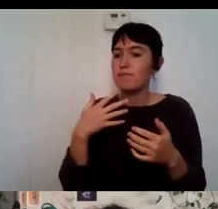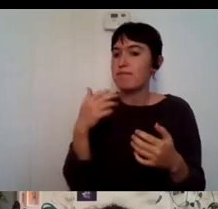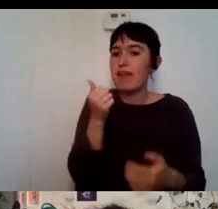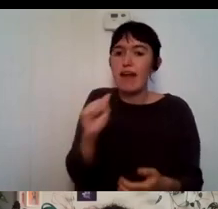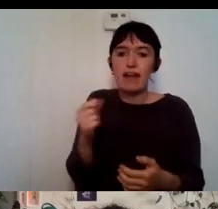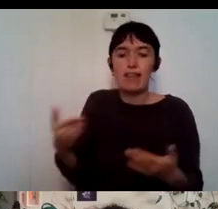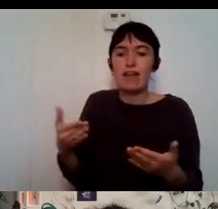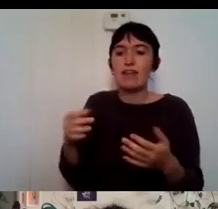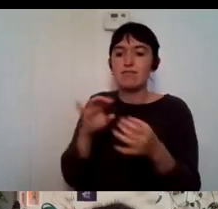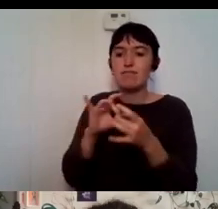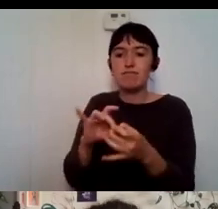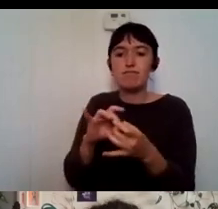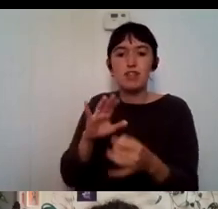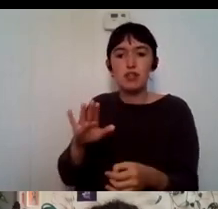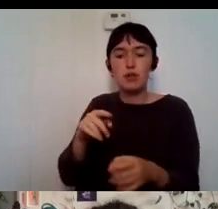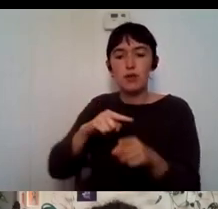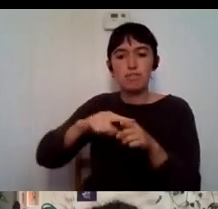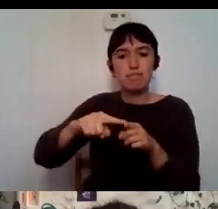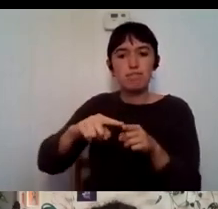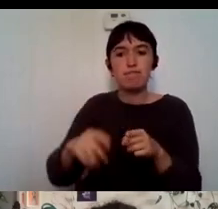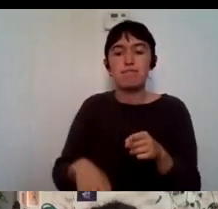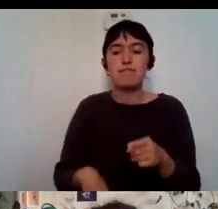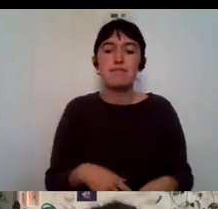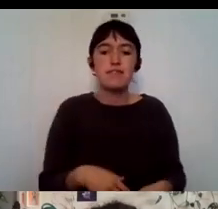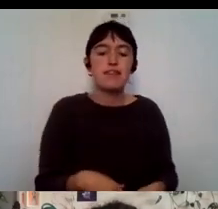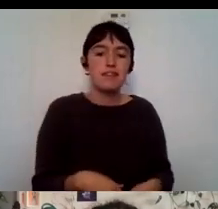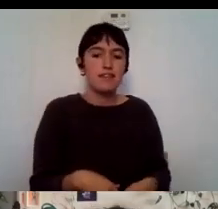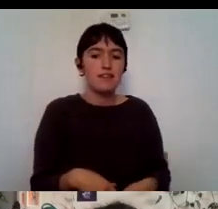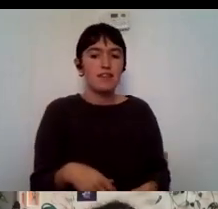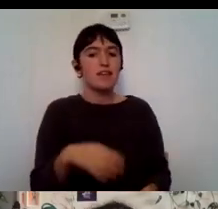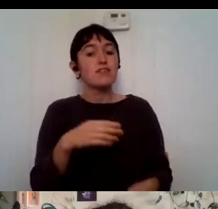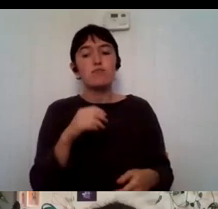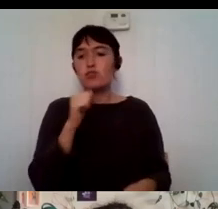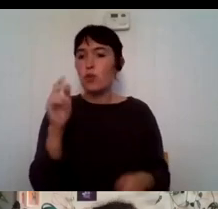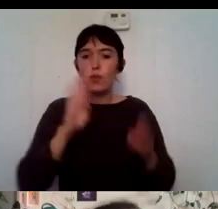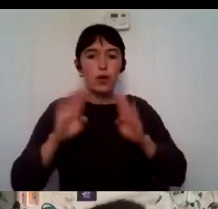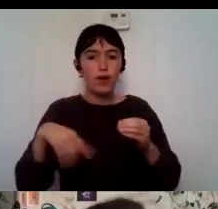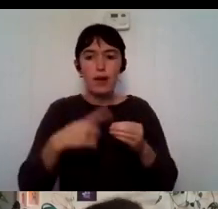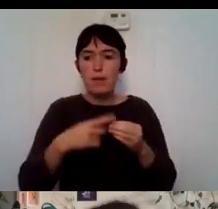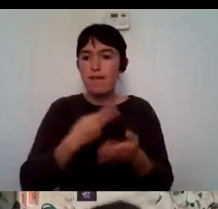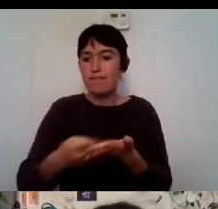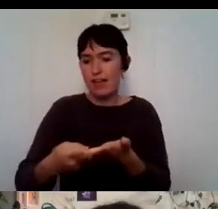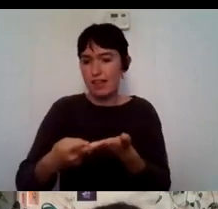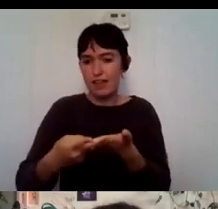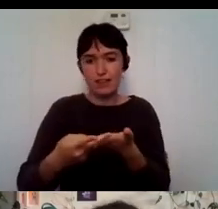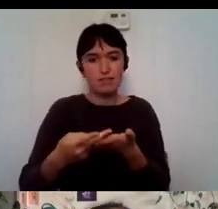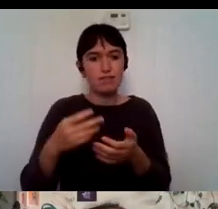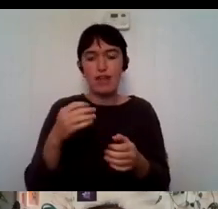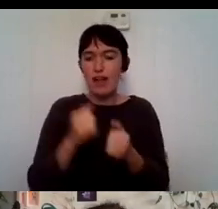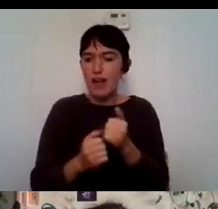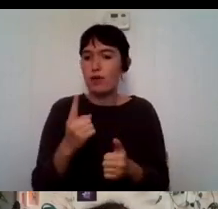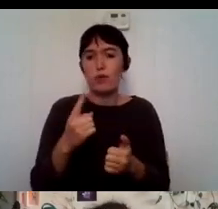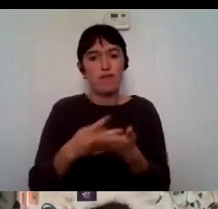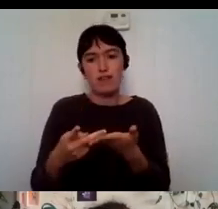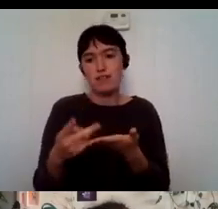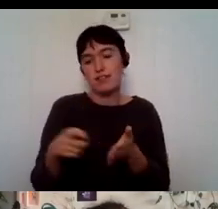Don't worry about failing. It's natural and everyone does it. That's a great answer. Great answer. Next, you